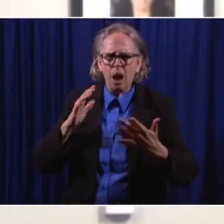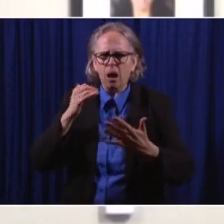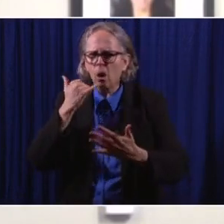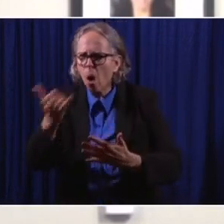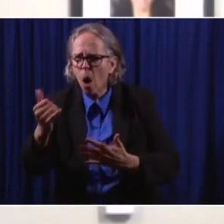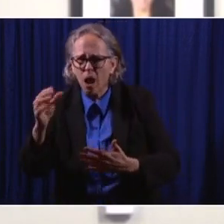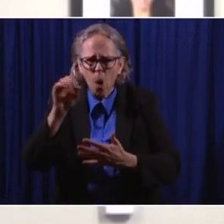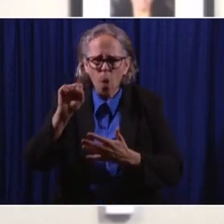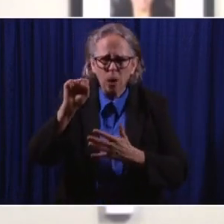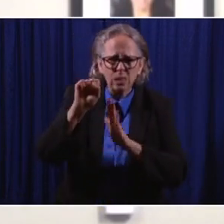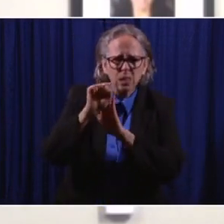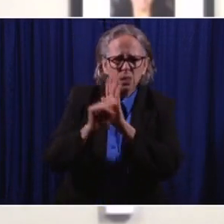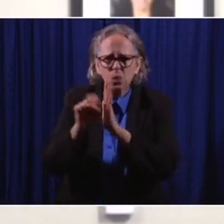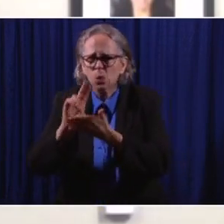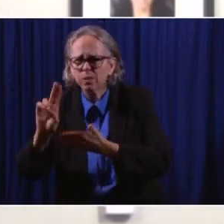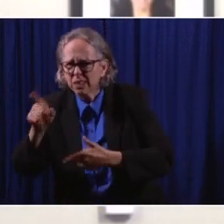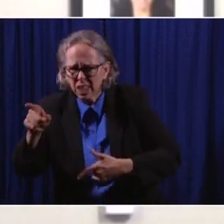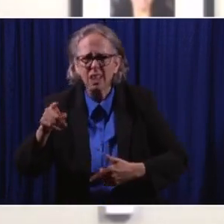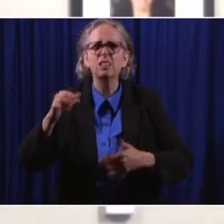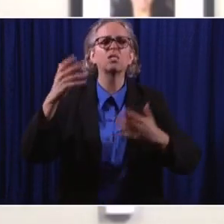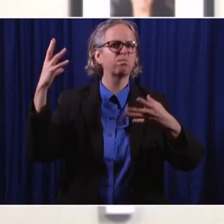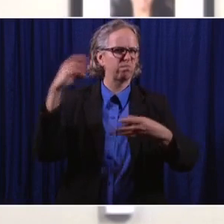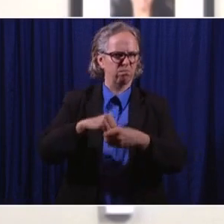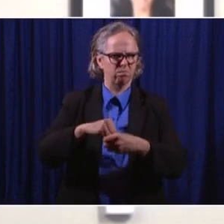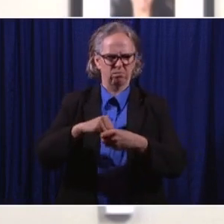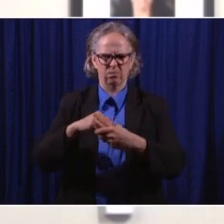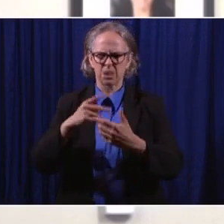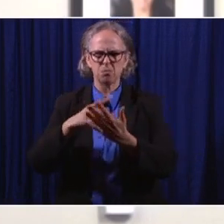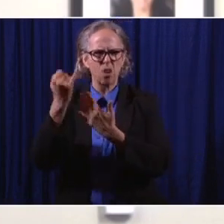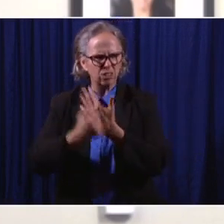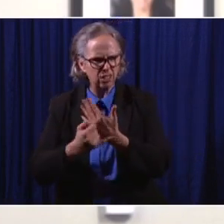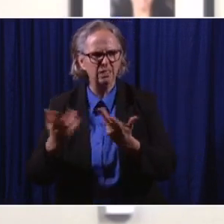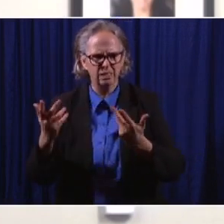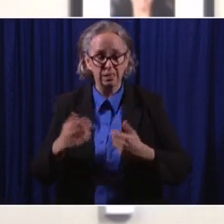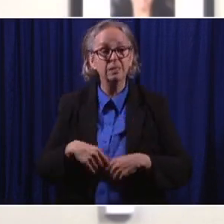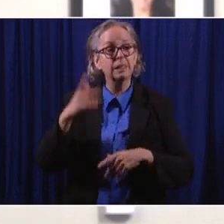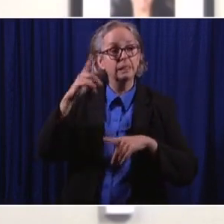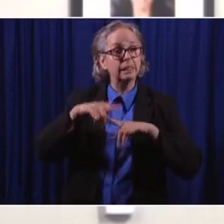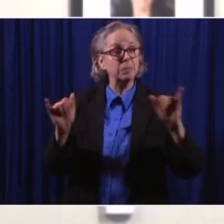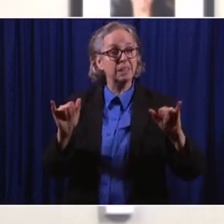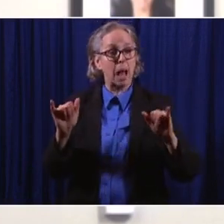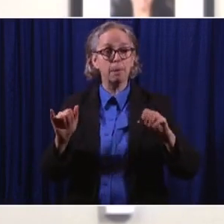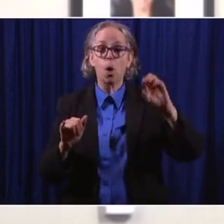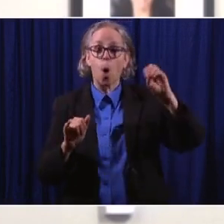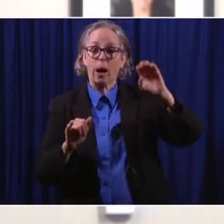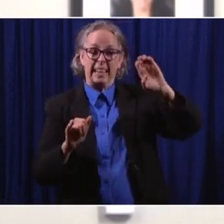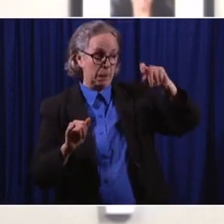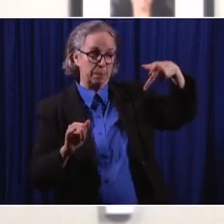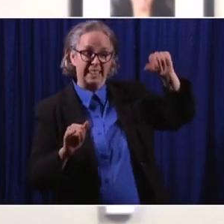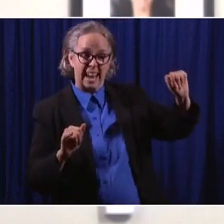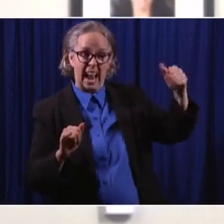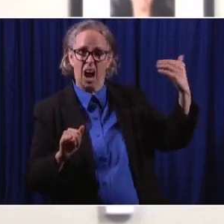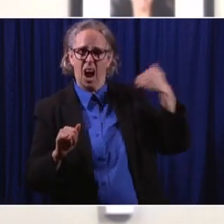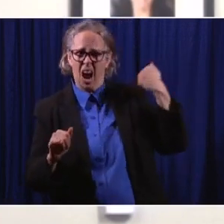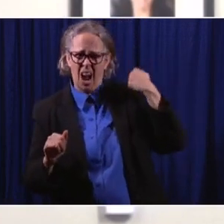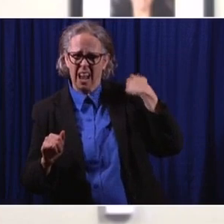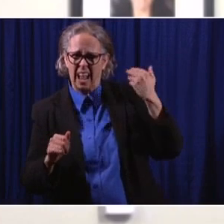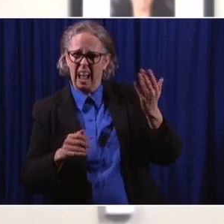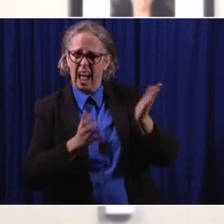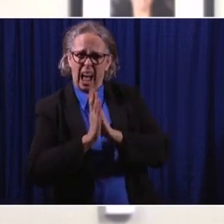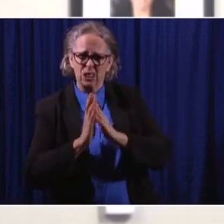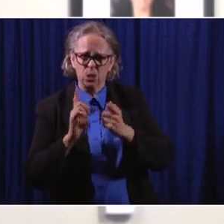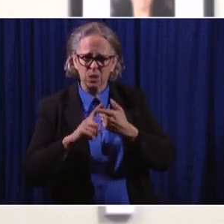it. At the same time, the US EPA came to us and asked to conduct a study. And so we said, sure, we would love that. So they started